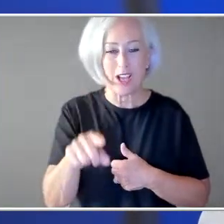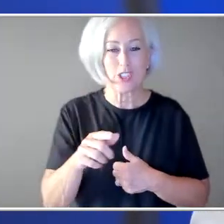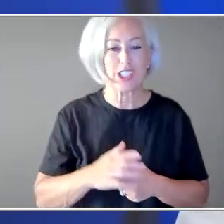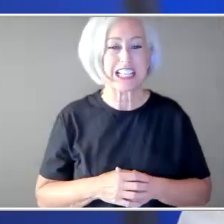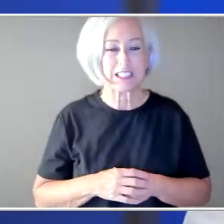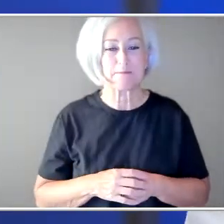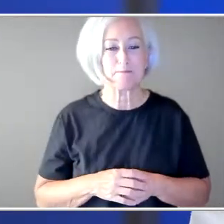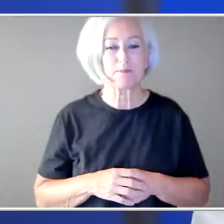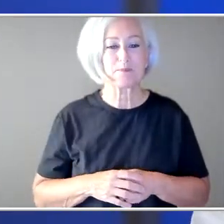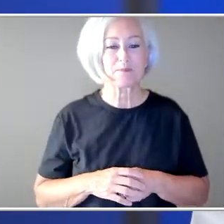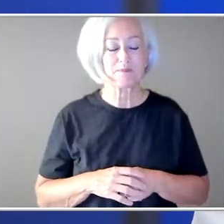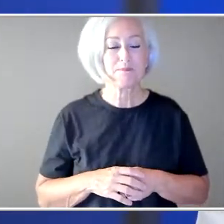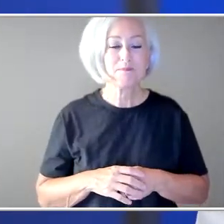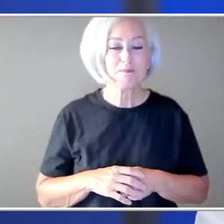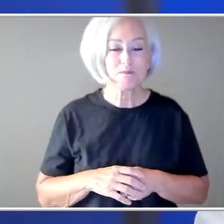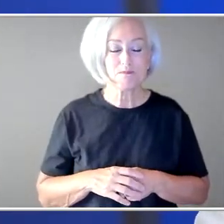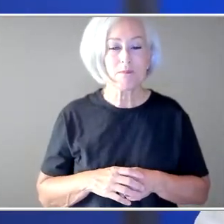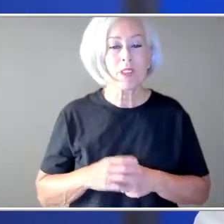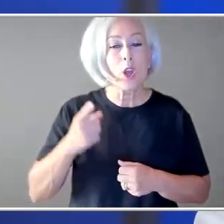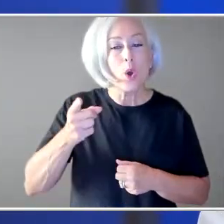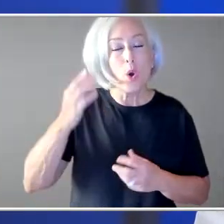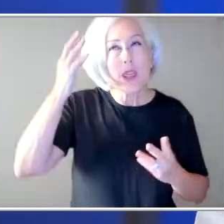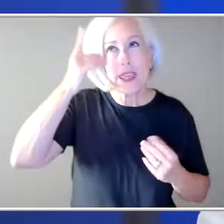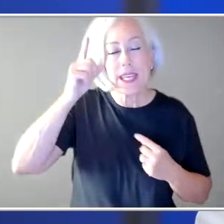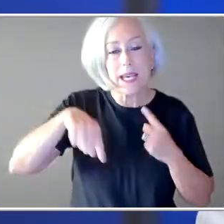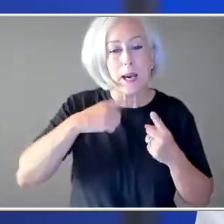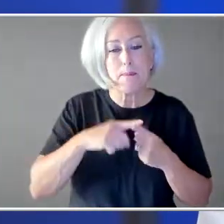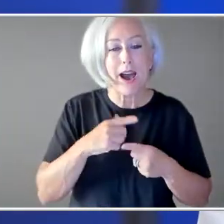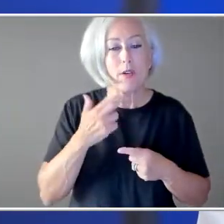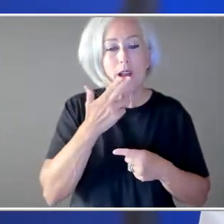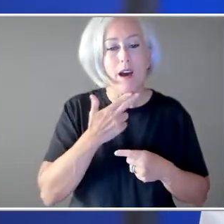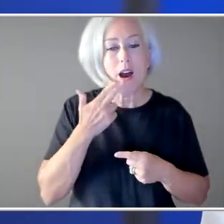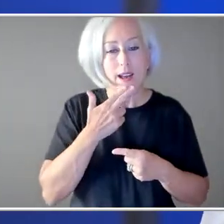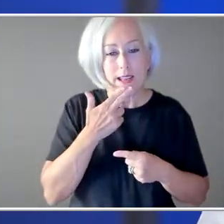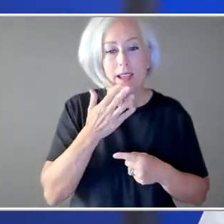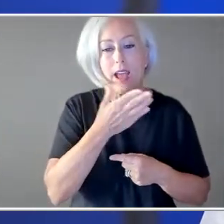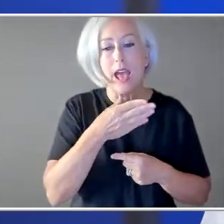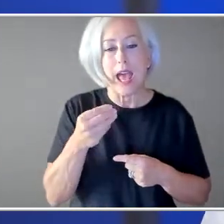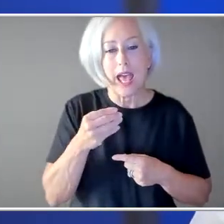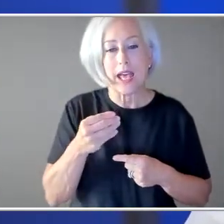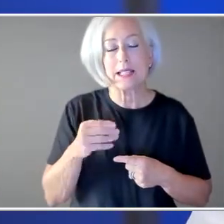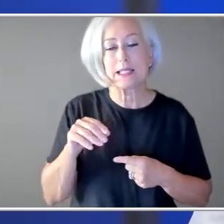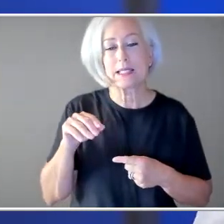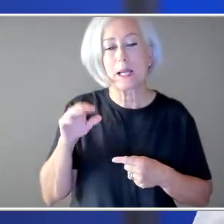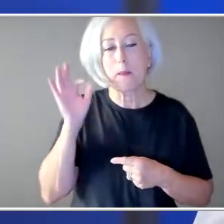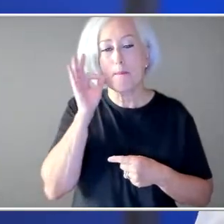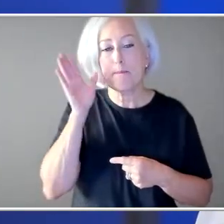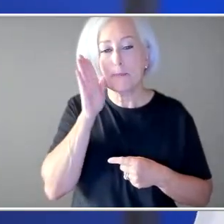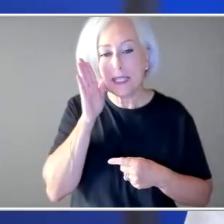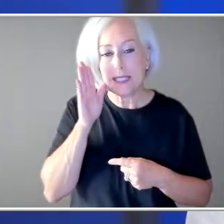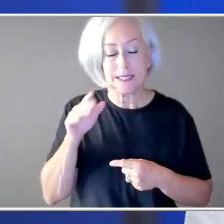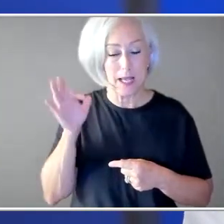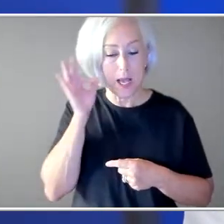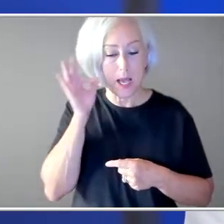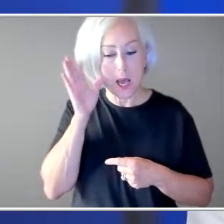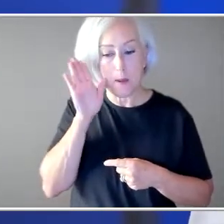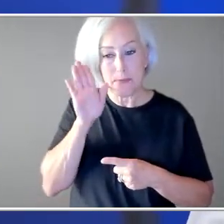So when we think about the honey and the bees, so the bees go around and